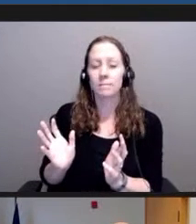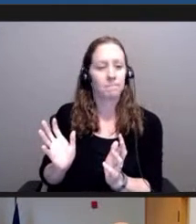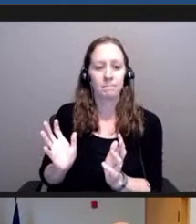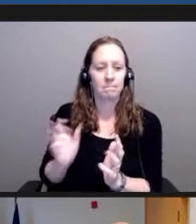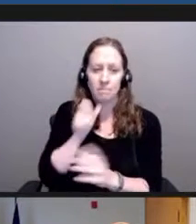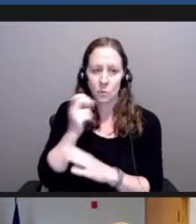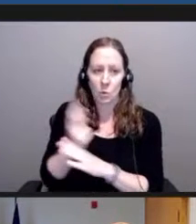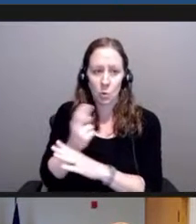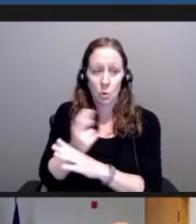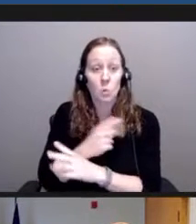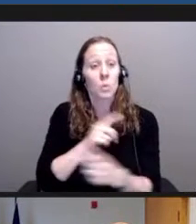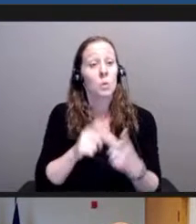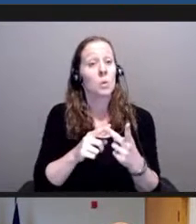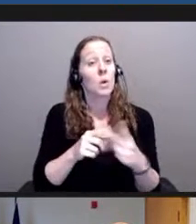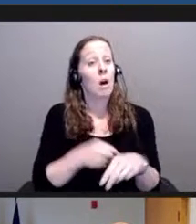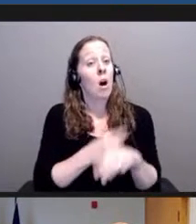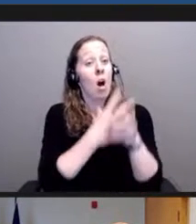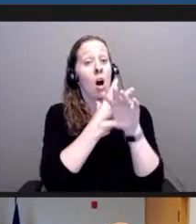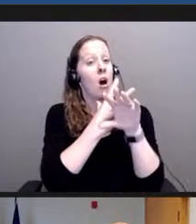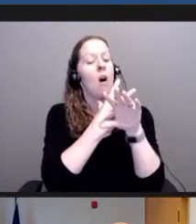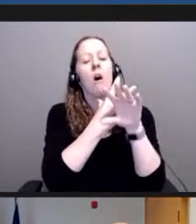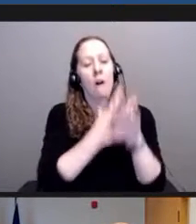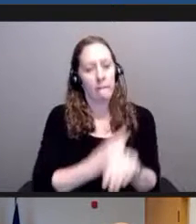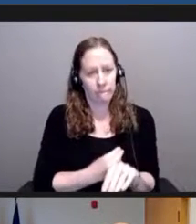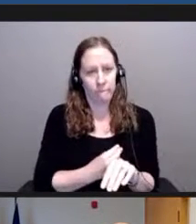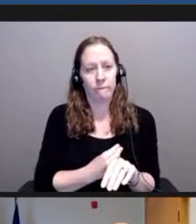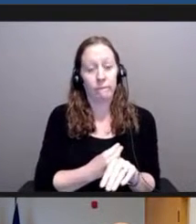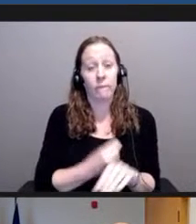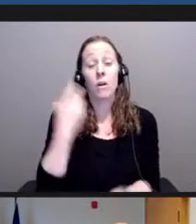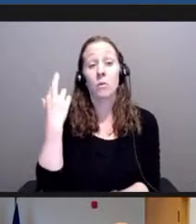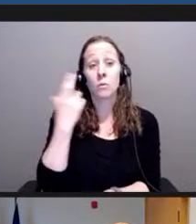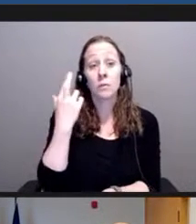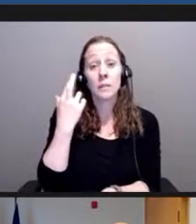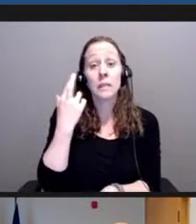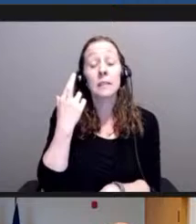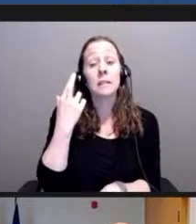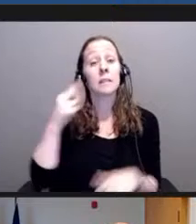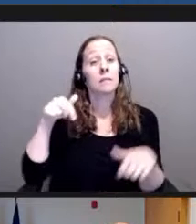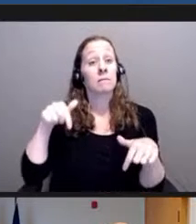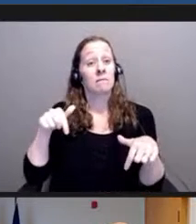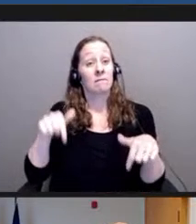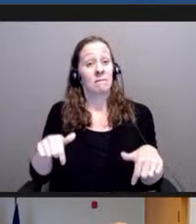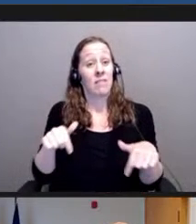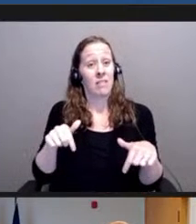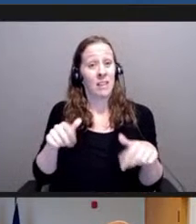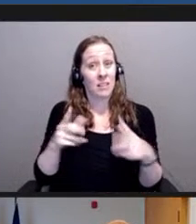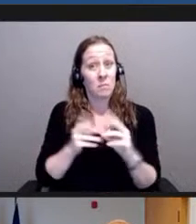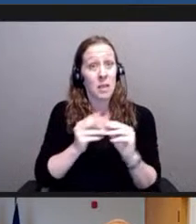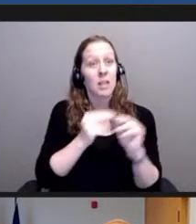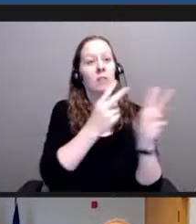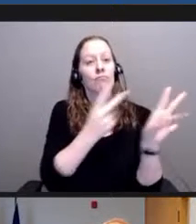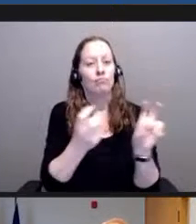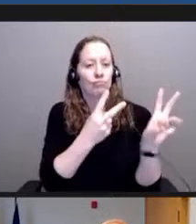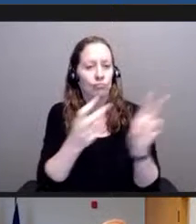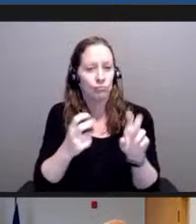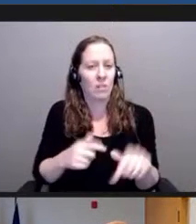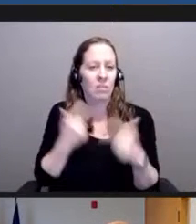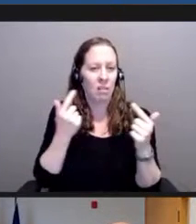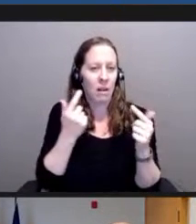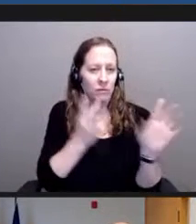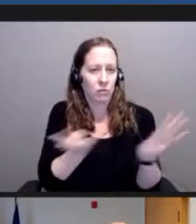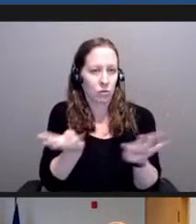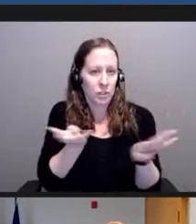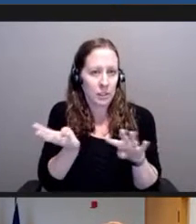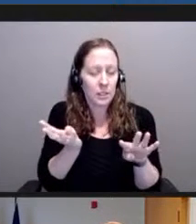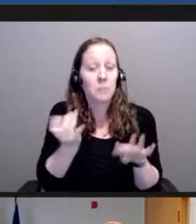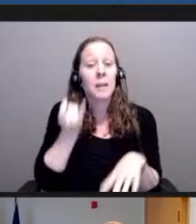the chat and participants with their cameras on will be visible on the live stream. After the presentation, to view the city official who is